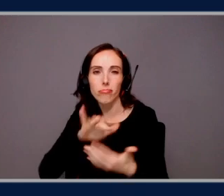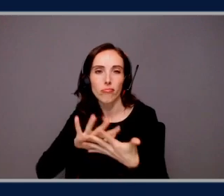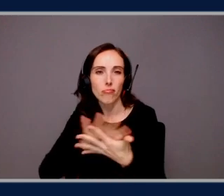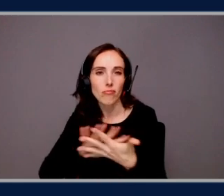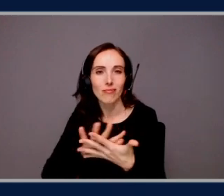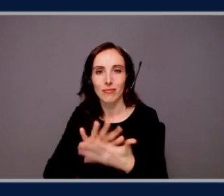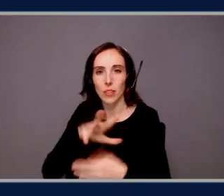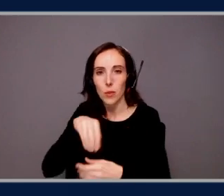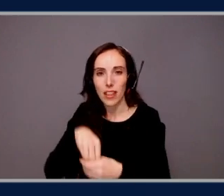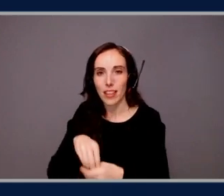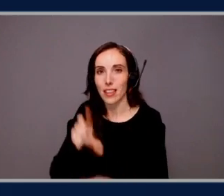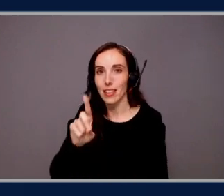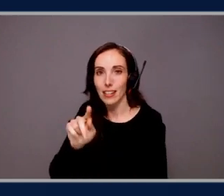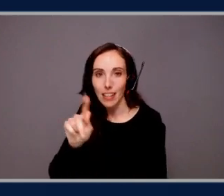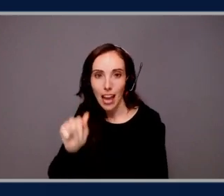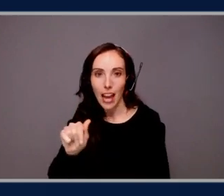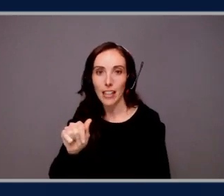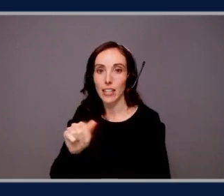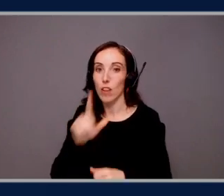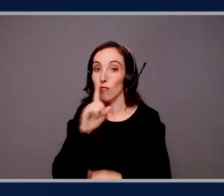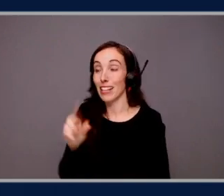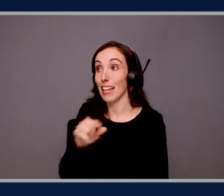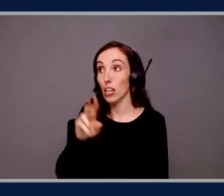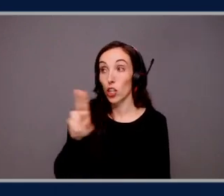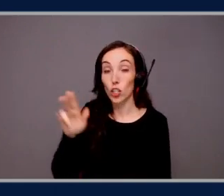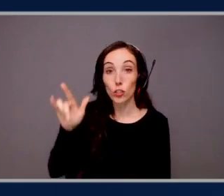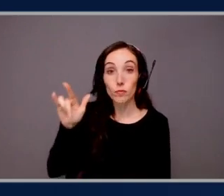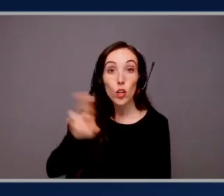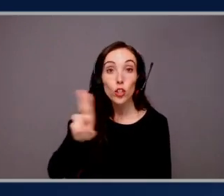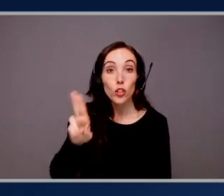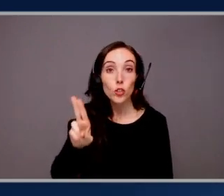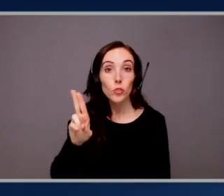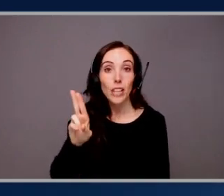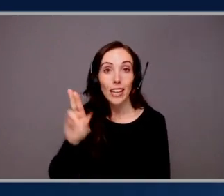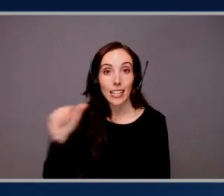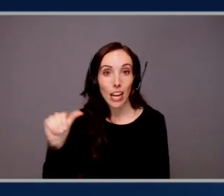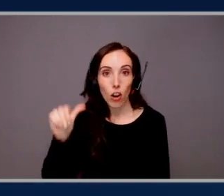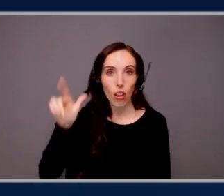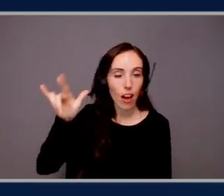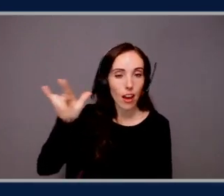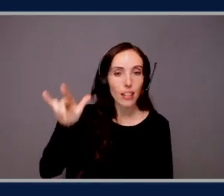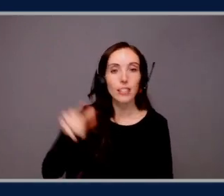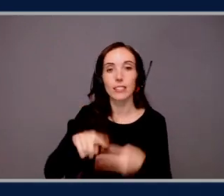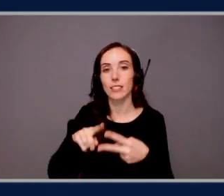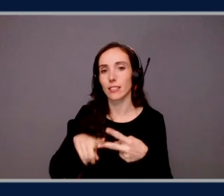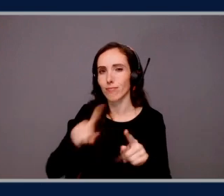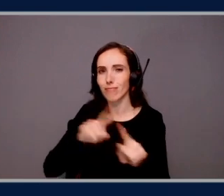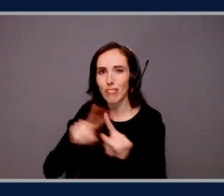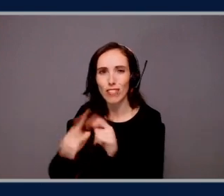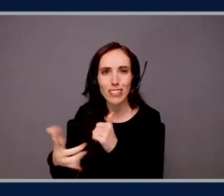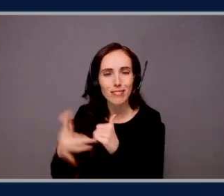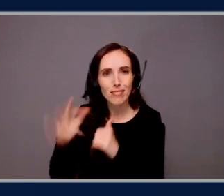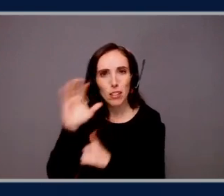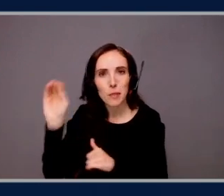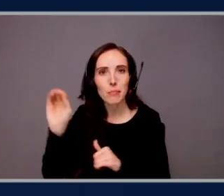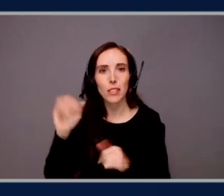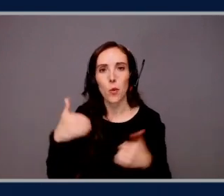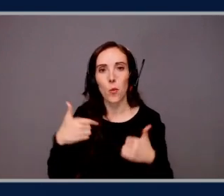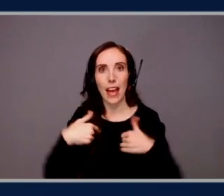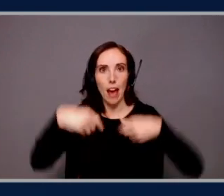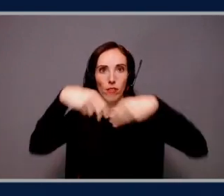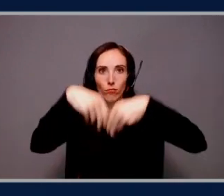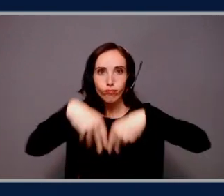like Intuit, United Airlines, Southwest, Motive Technologies, like we have a big umbrella of brands